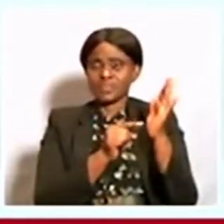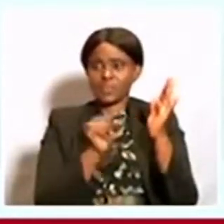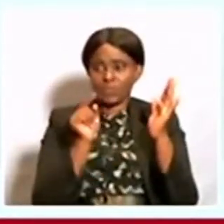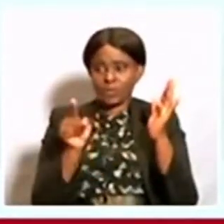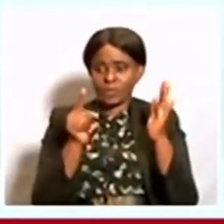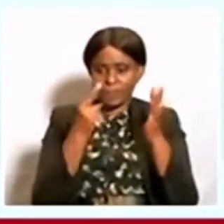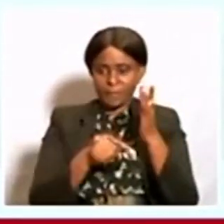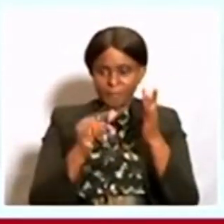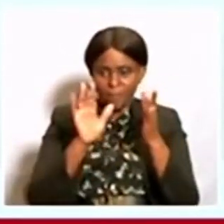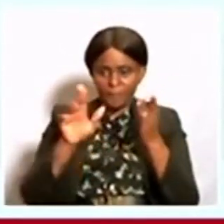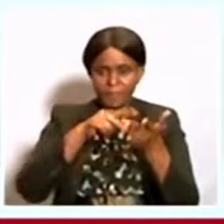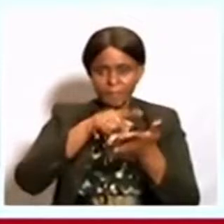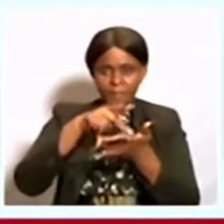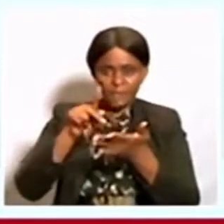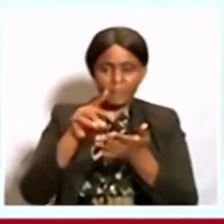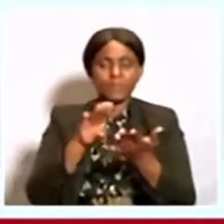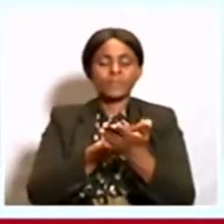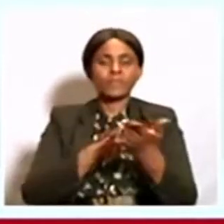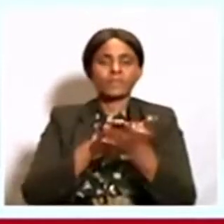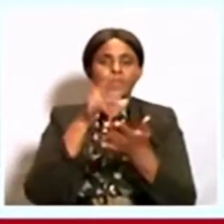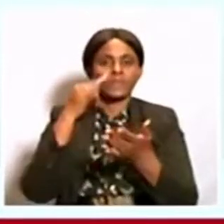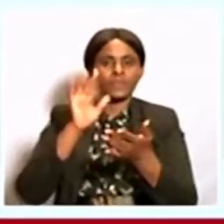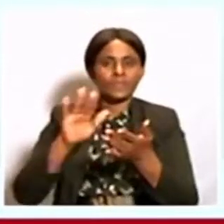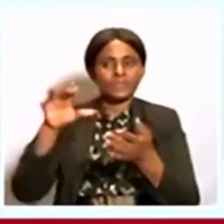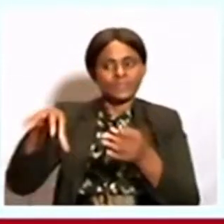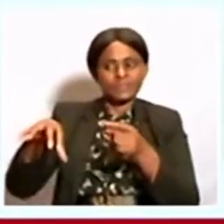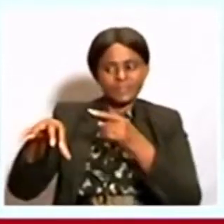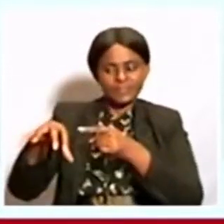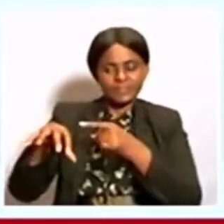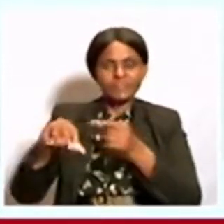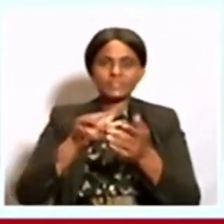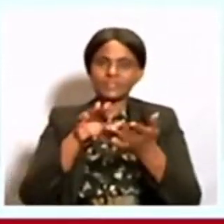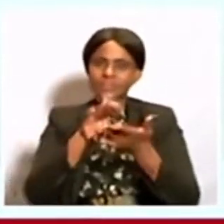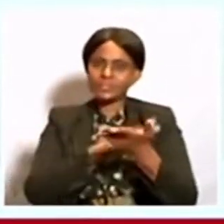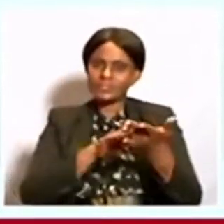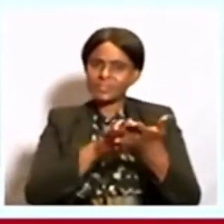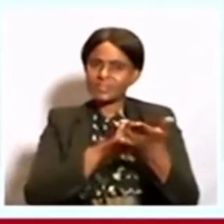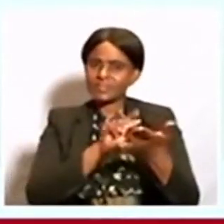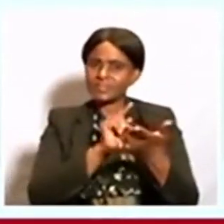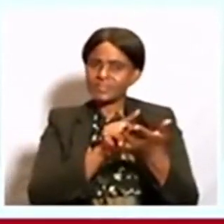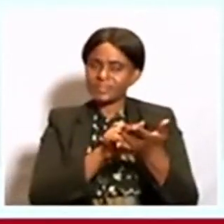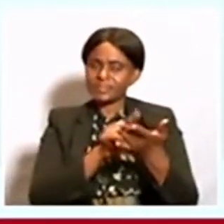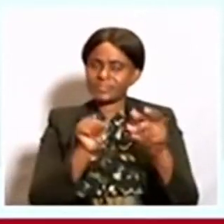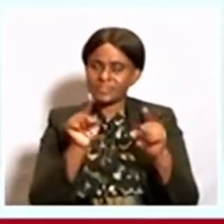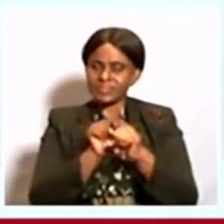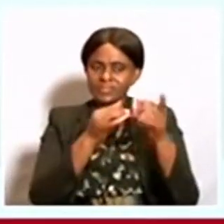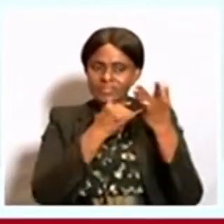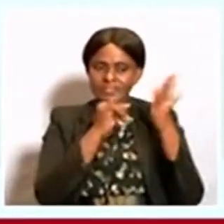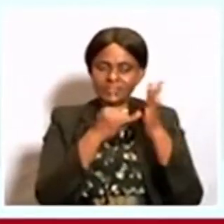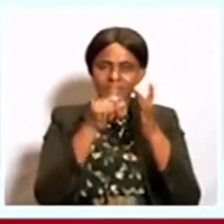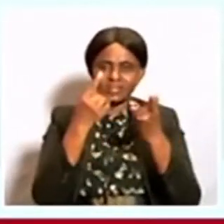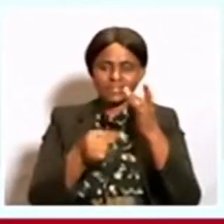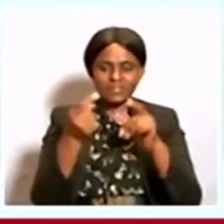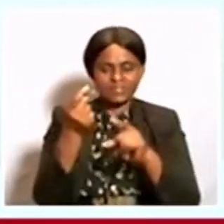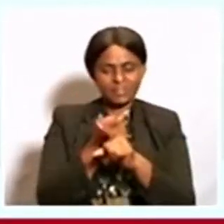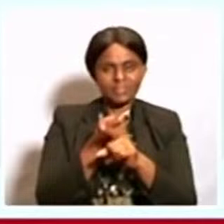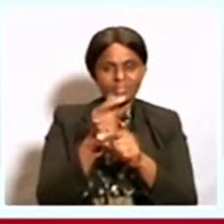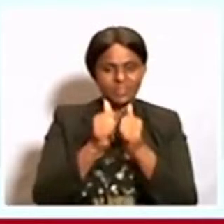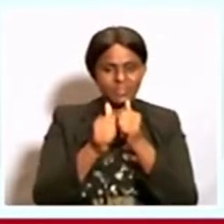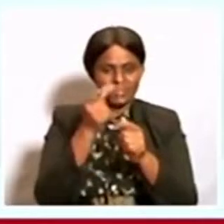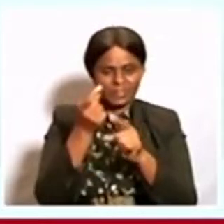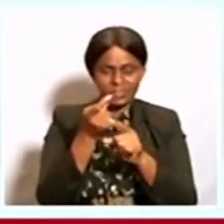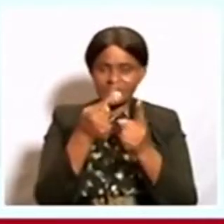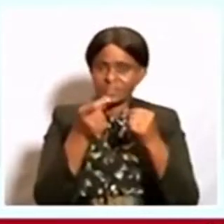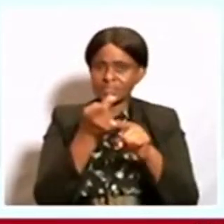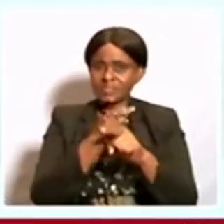you base your payments for that child based on the identification that is coming from the